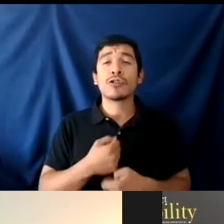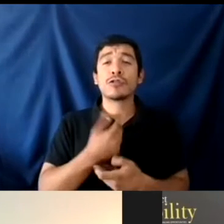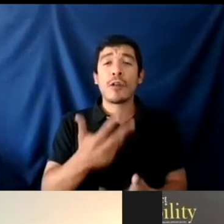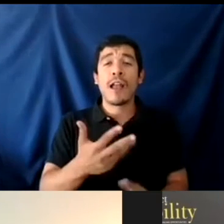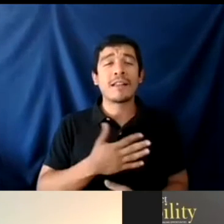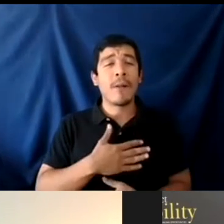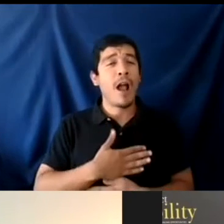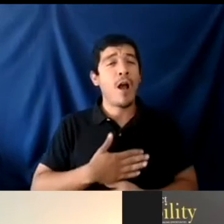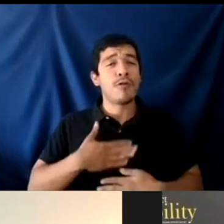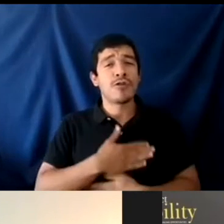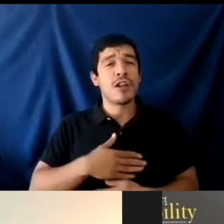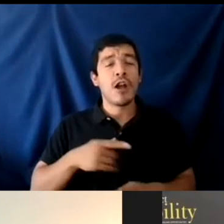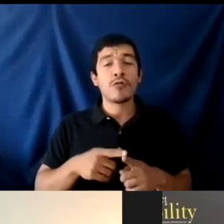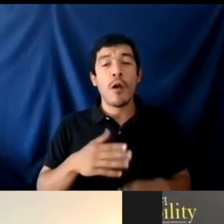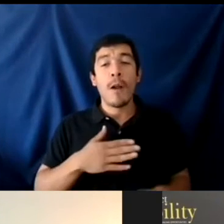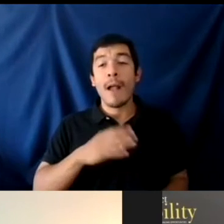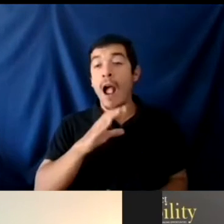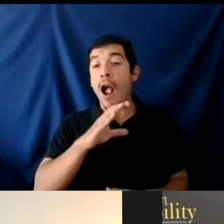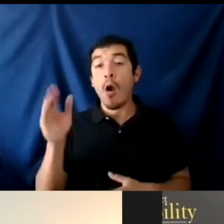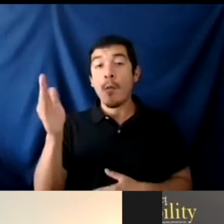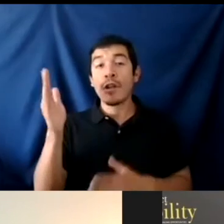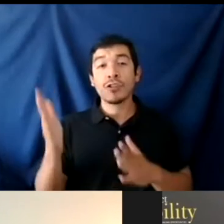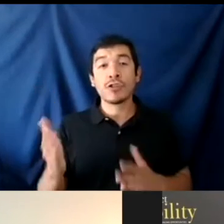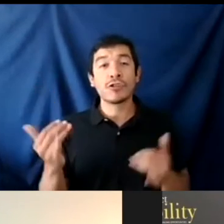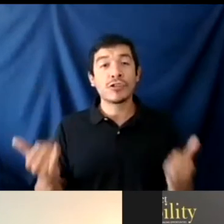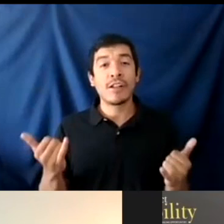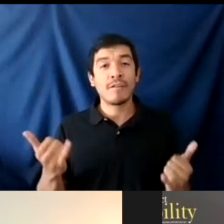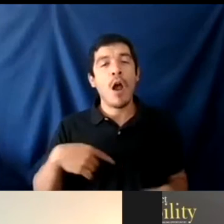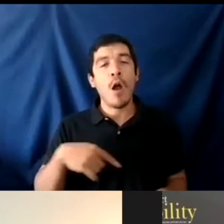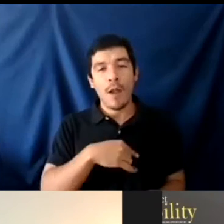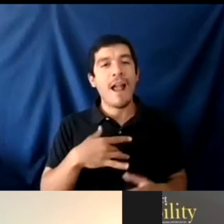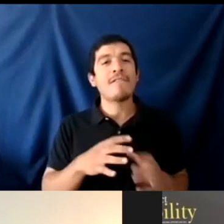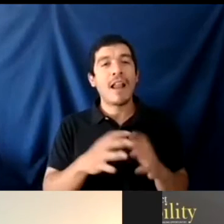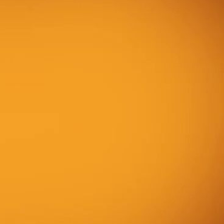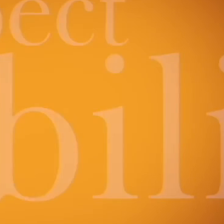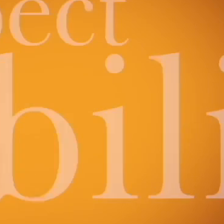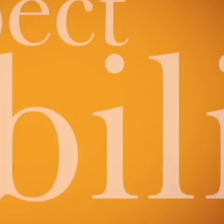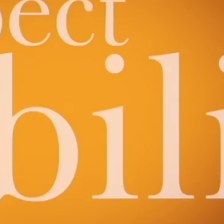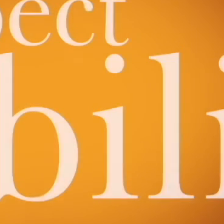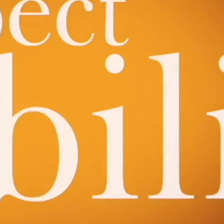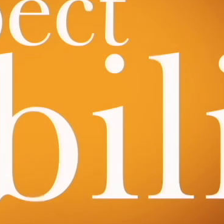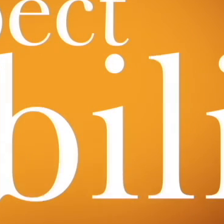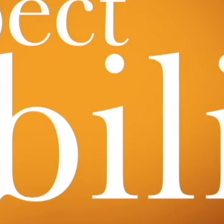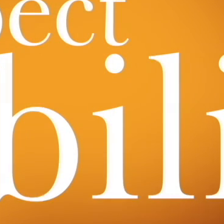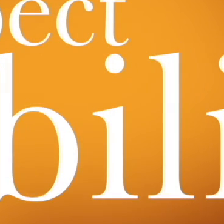my appreciation to my co-presenters today. We have a lot of work to do together.